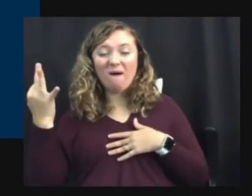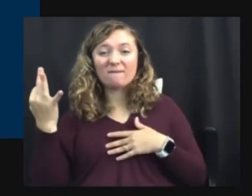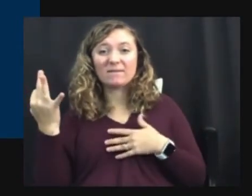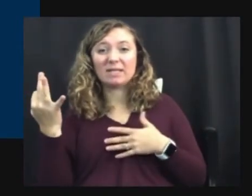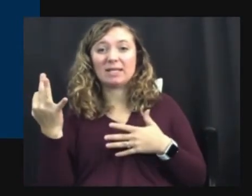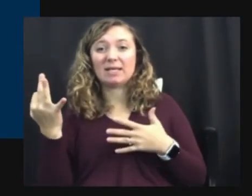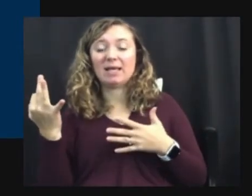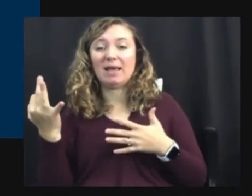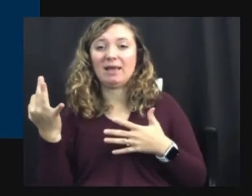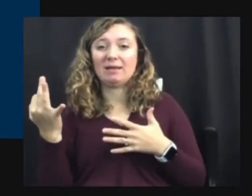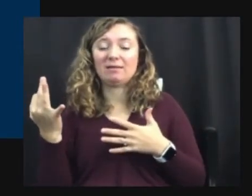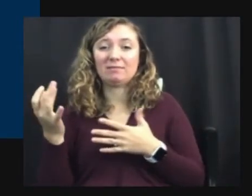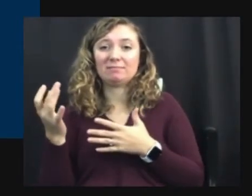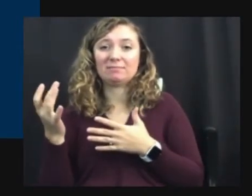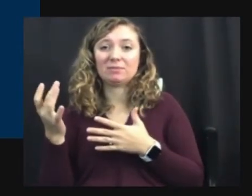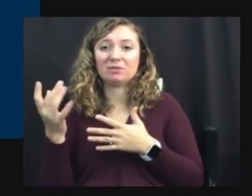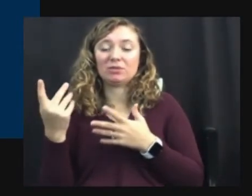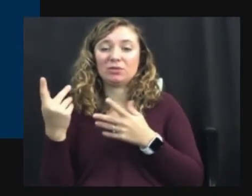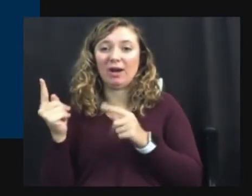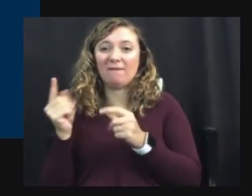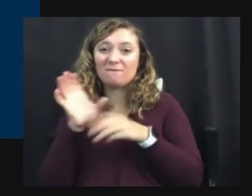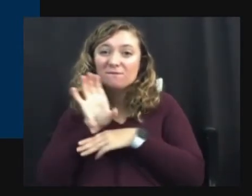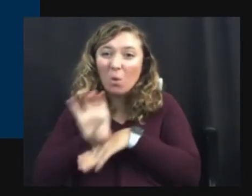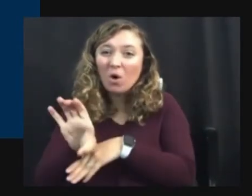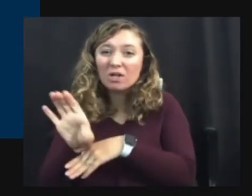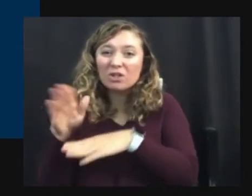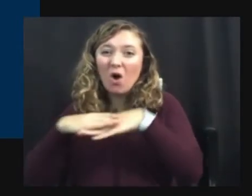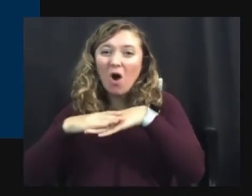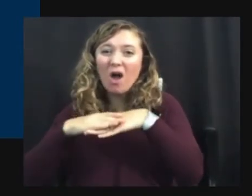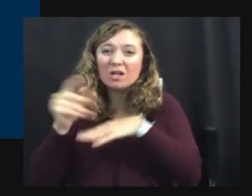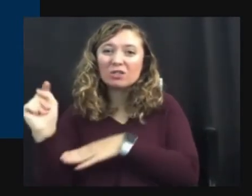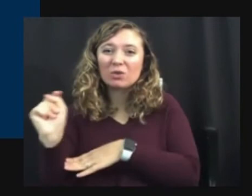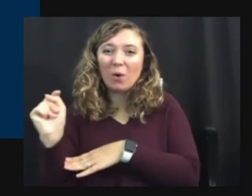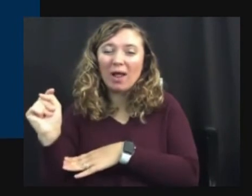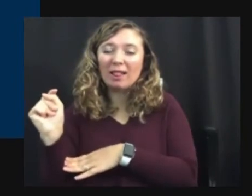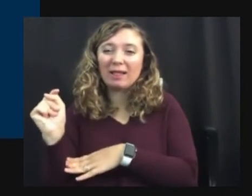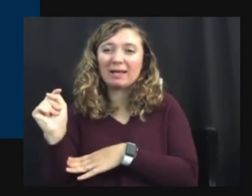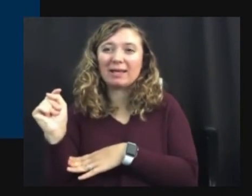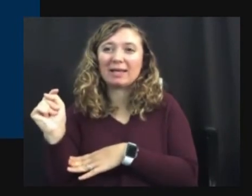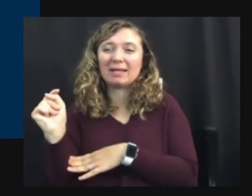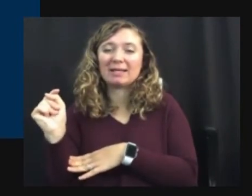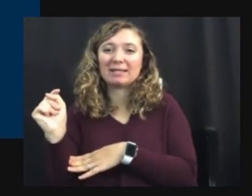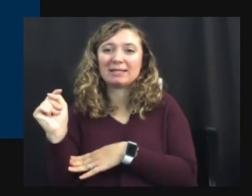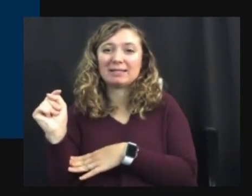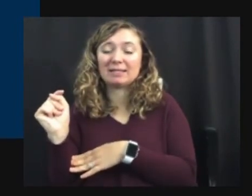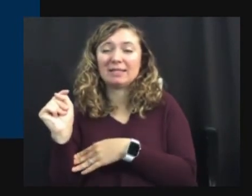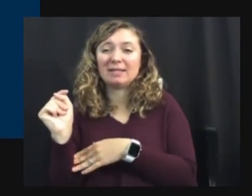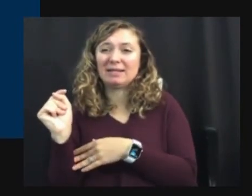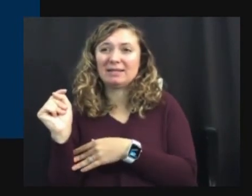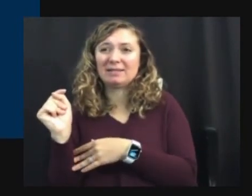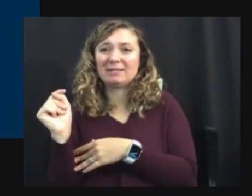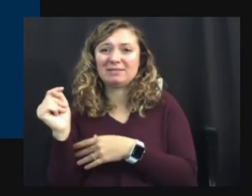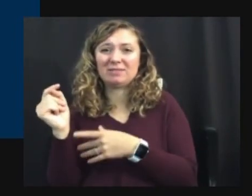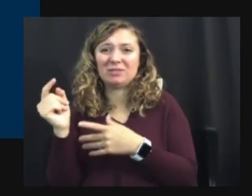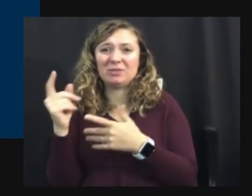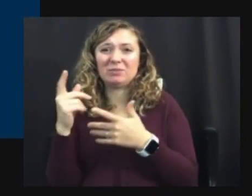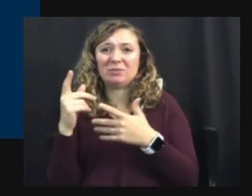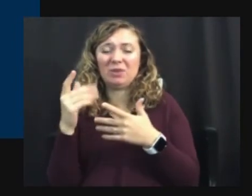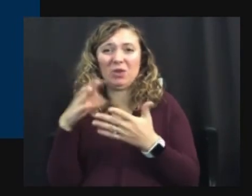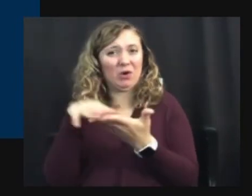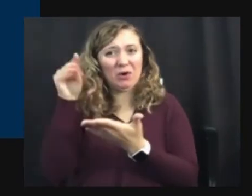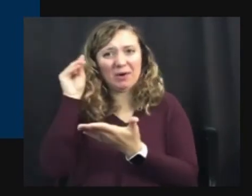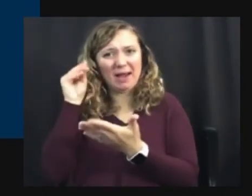them. And that's a big deal. That doesn't happen to most children. That's very intrusive. We know as